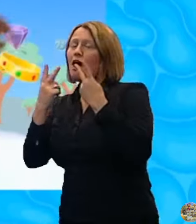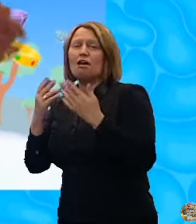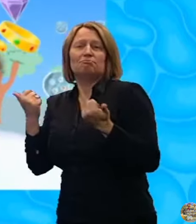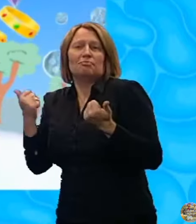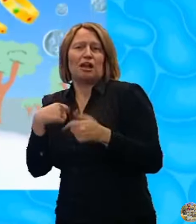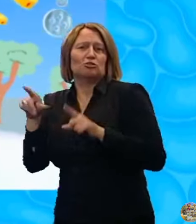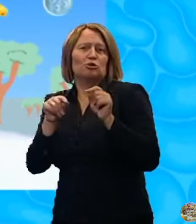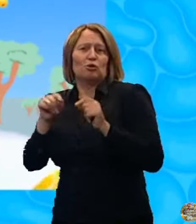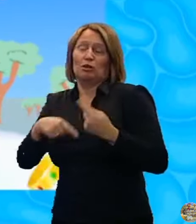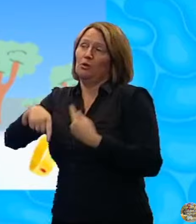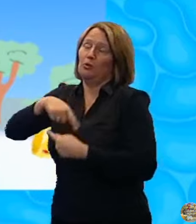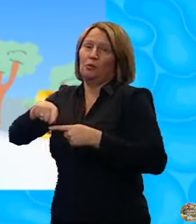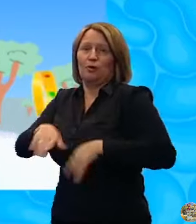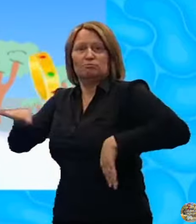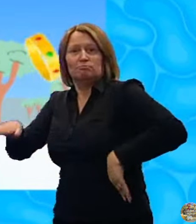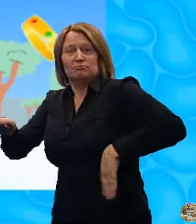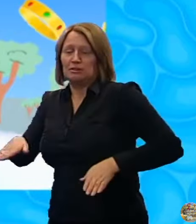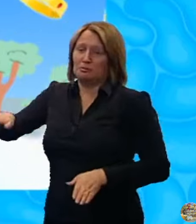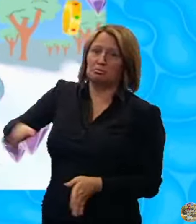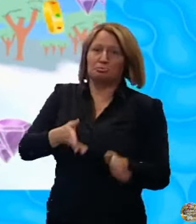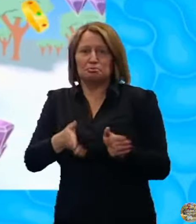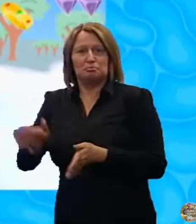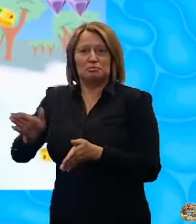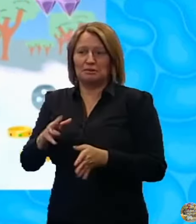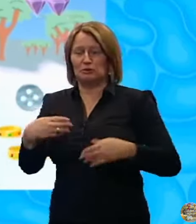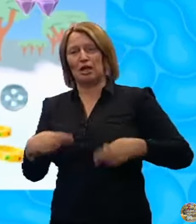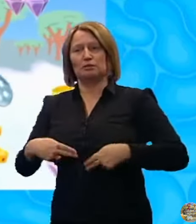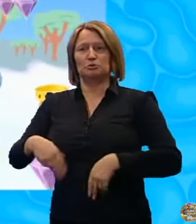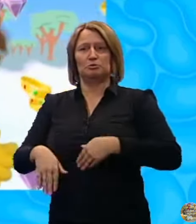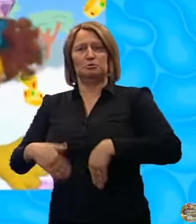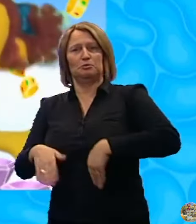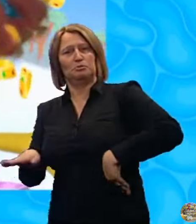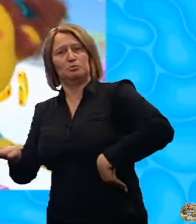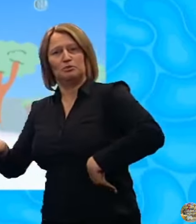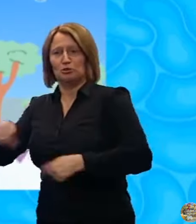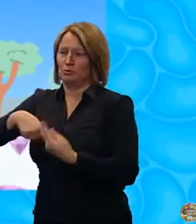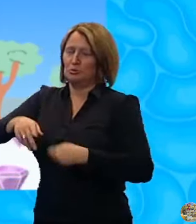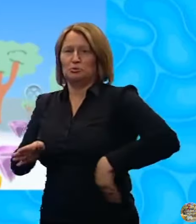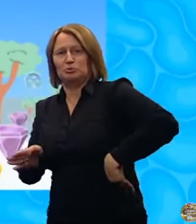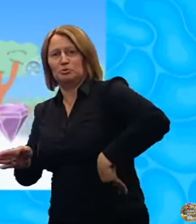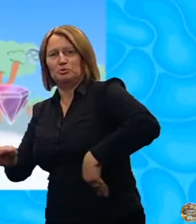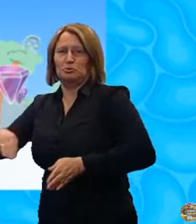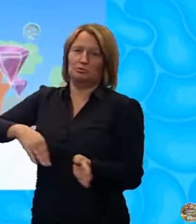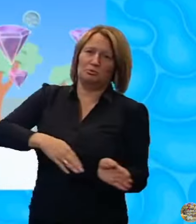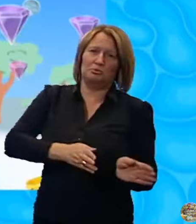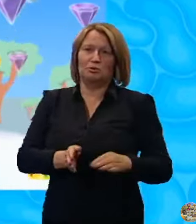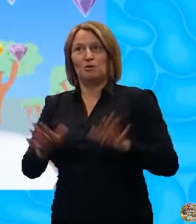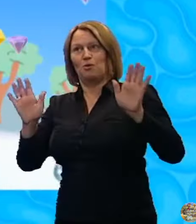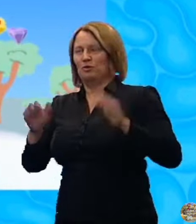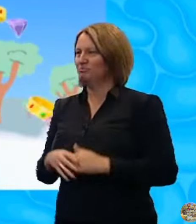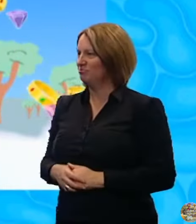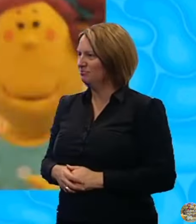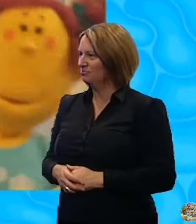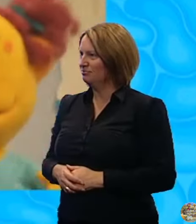twisting, skating, skipping in my dancing shoes. Twirling, twisting, skating, skipping in my dancing shoes. Whooo!